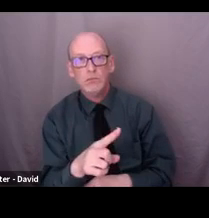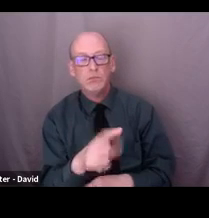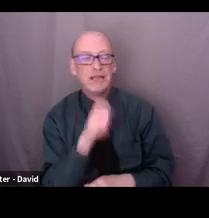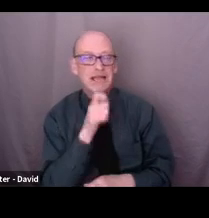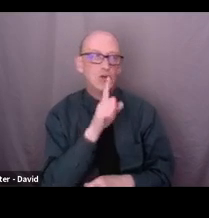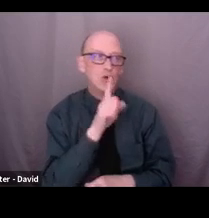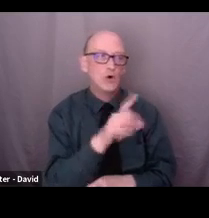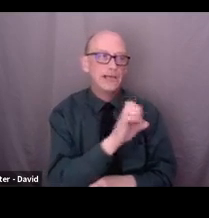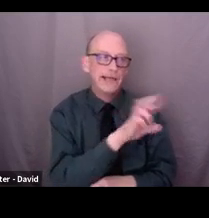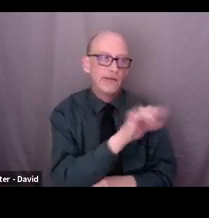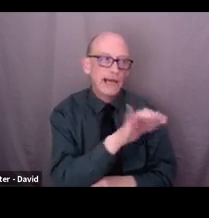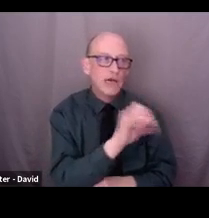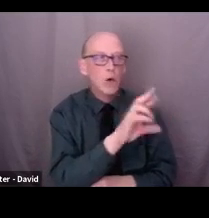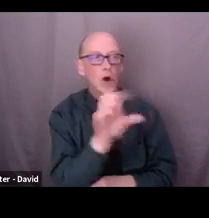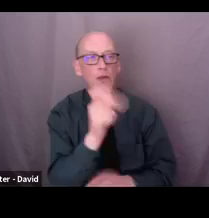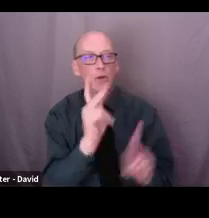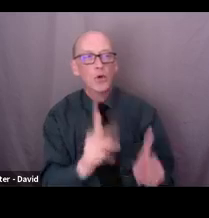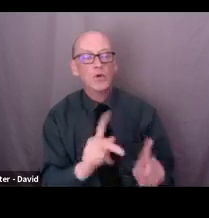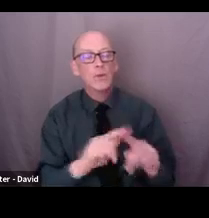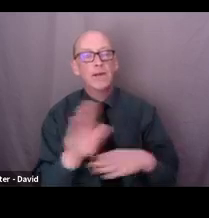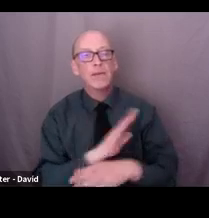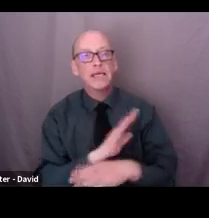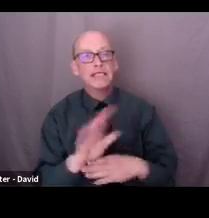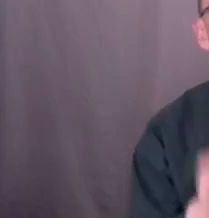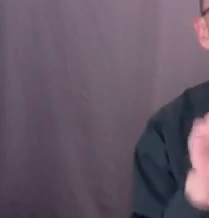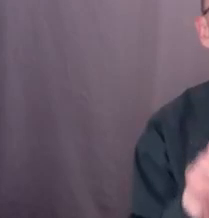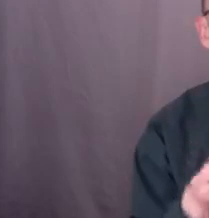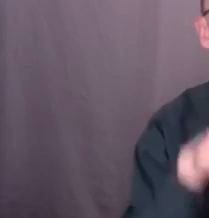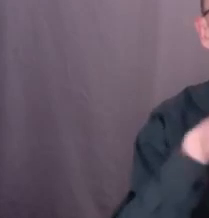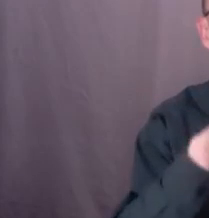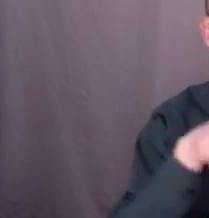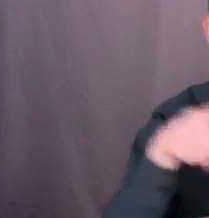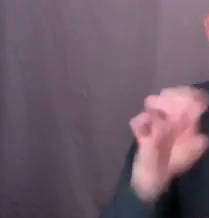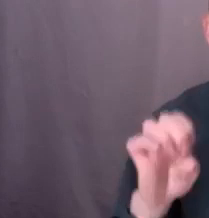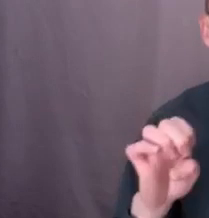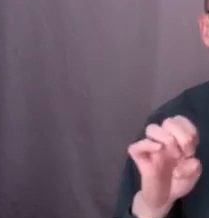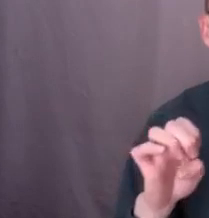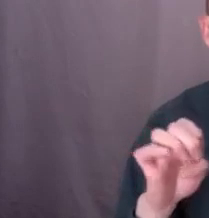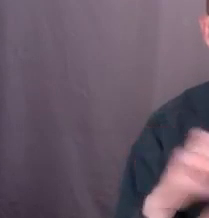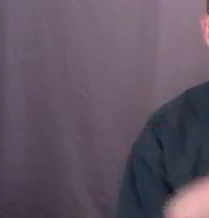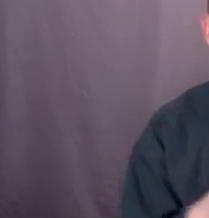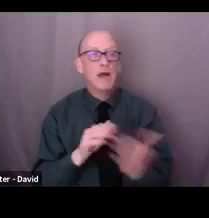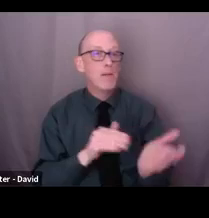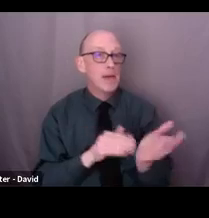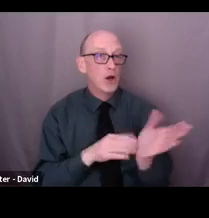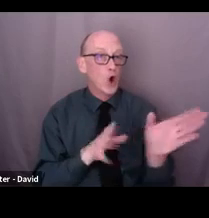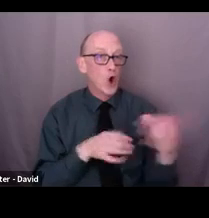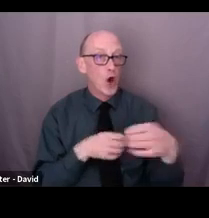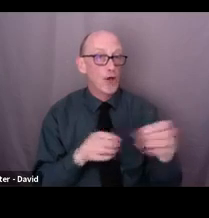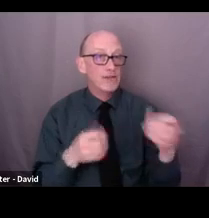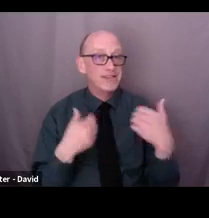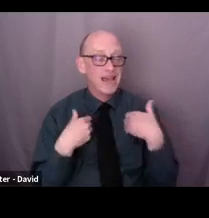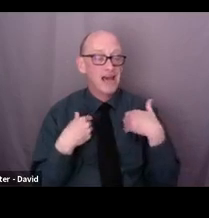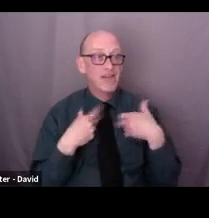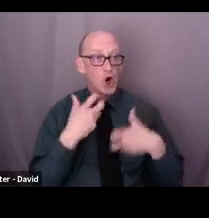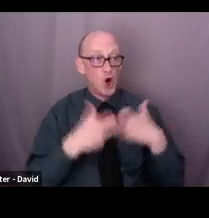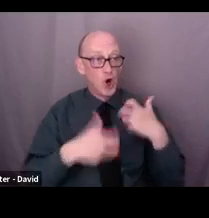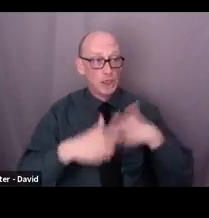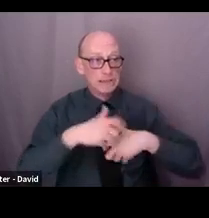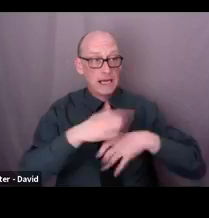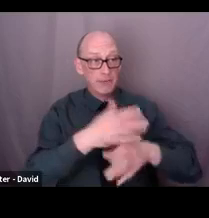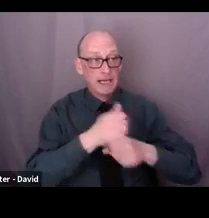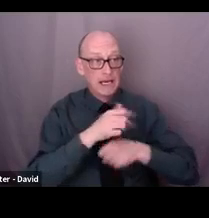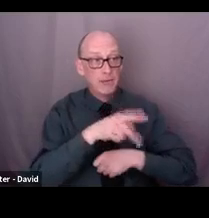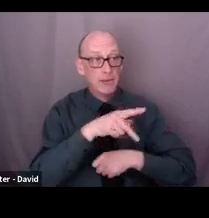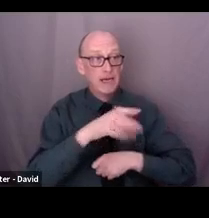else. The businesses that need PPE, I mean, even medical offices are having trouble getting PPE. Is there any resource